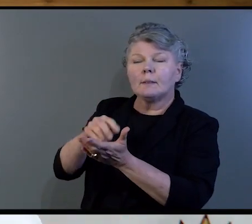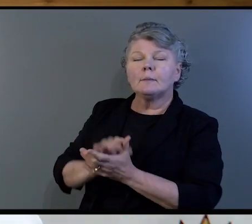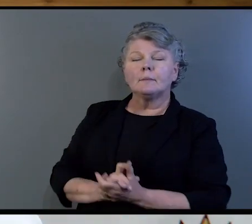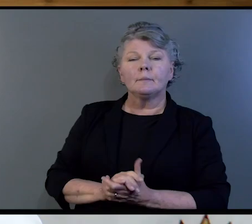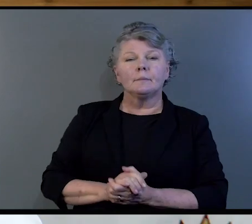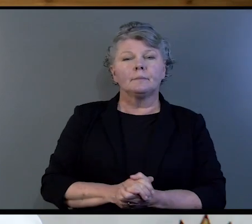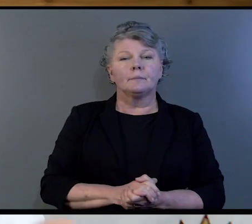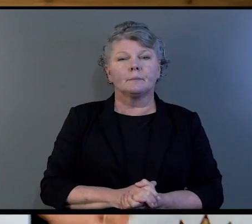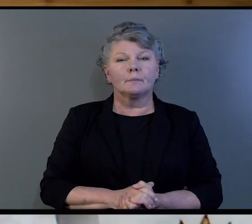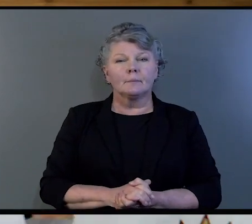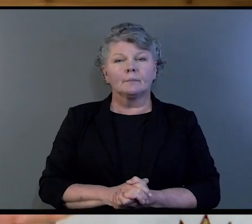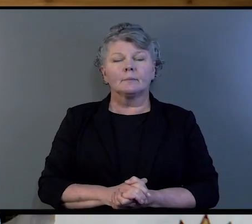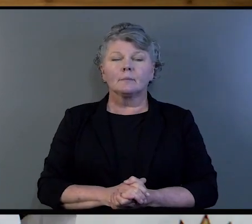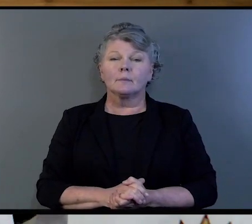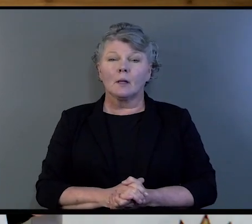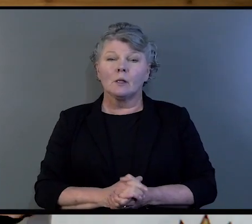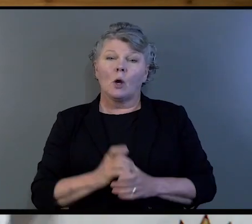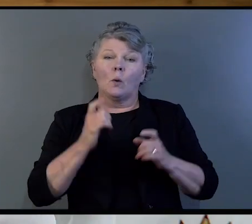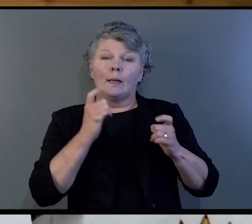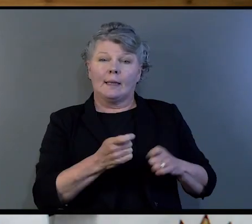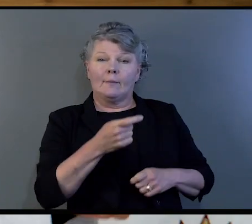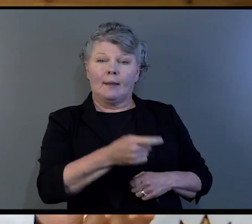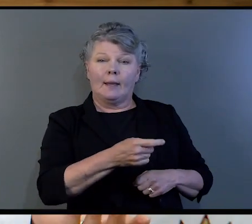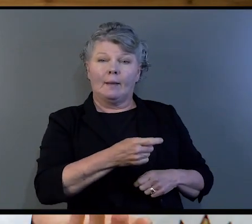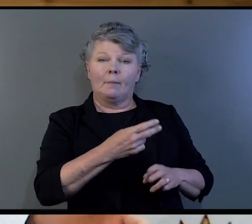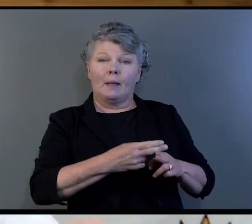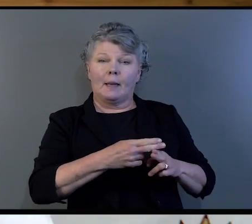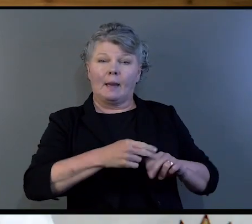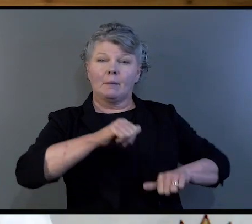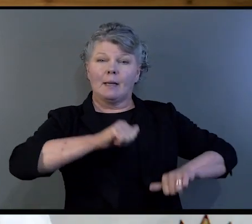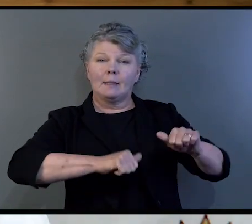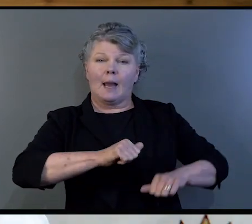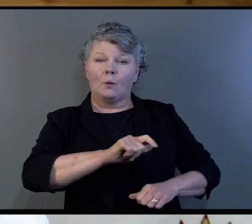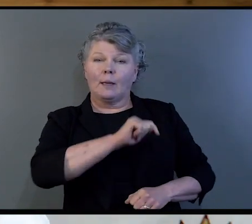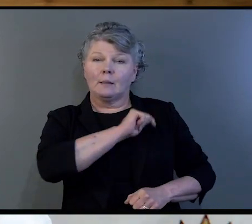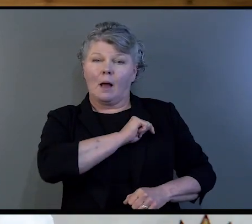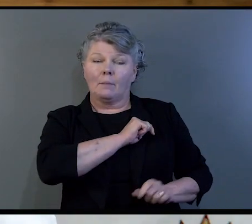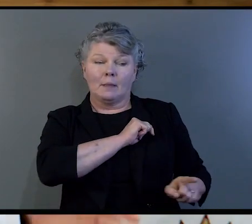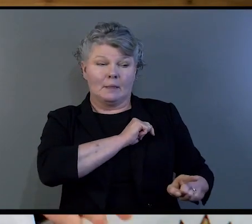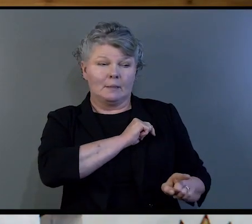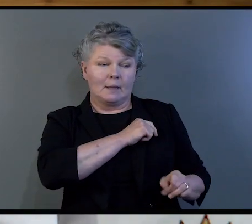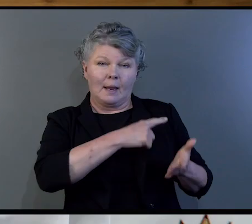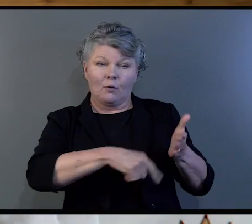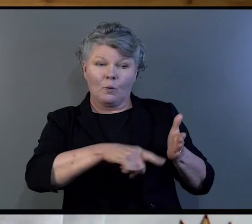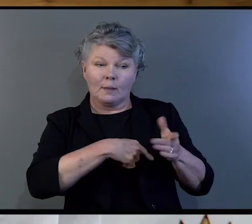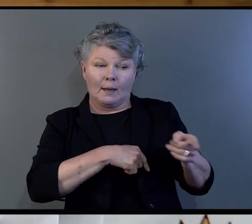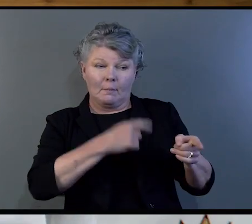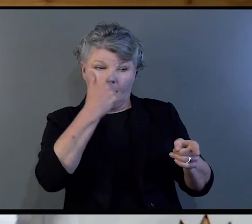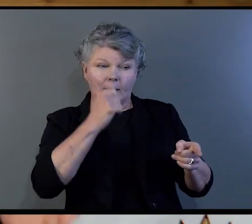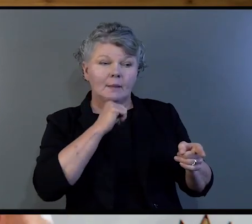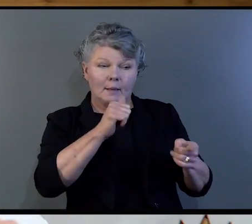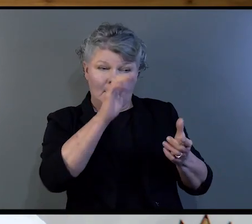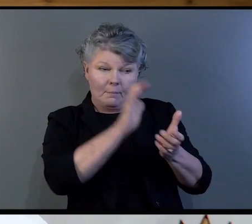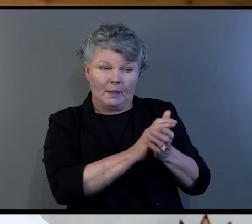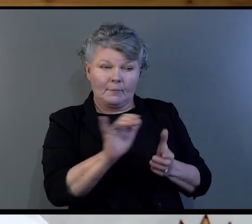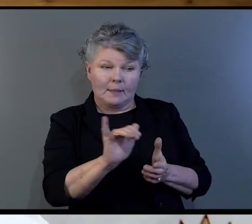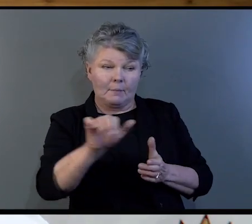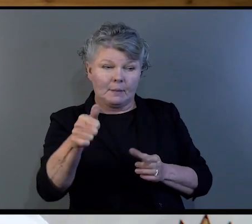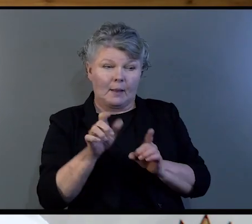dead. And so we give him the nickname Doubting Thomas and criticize him because he didn't believe the other